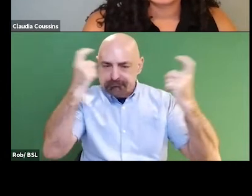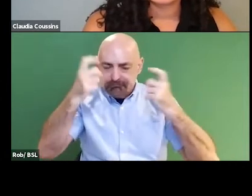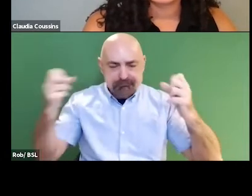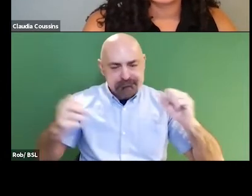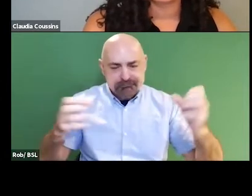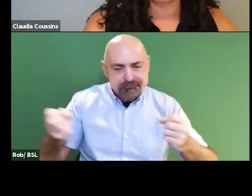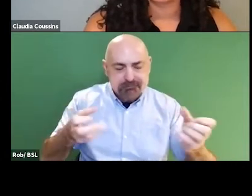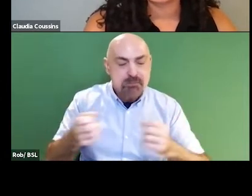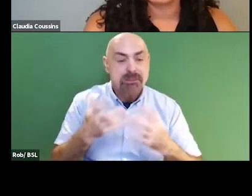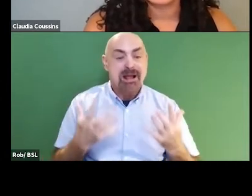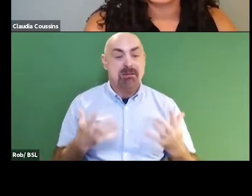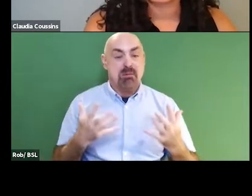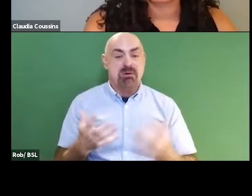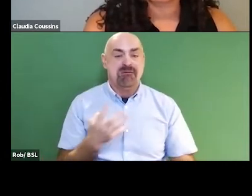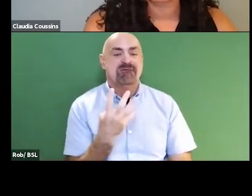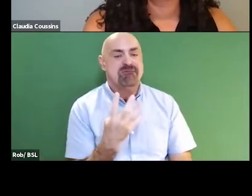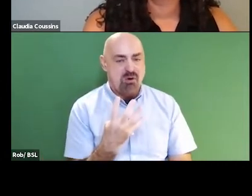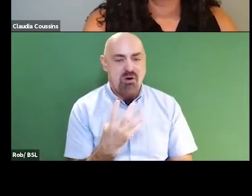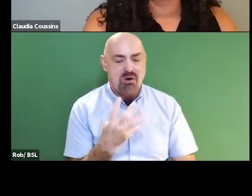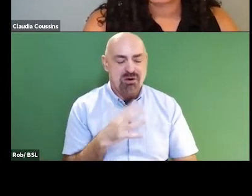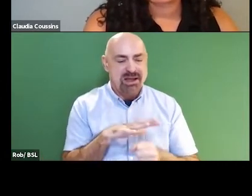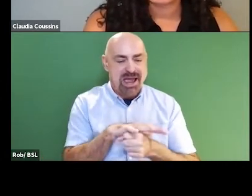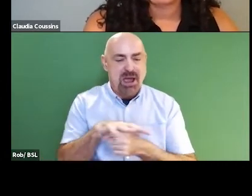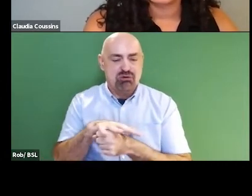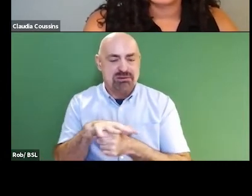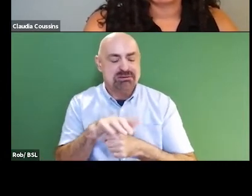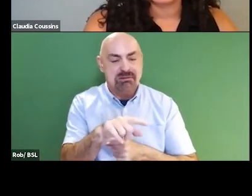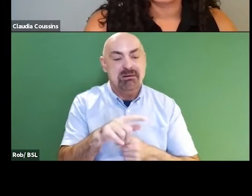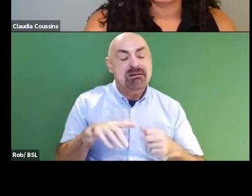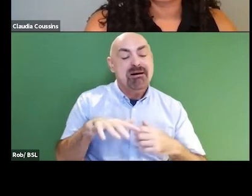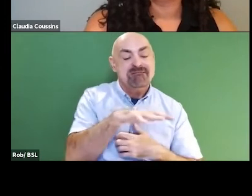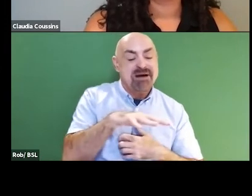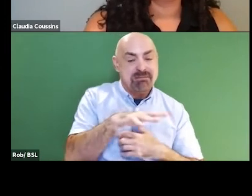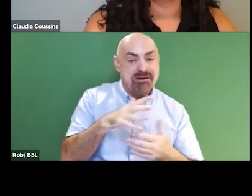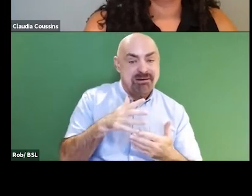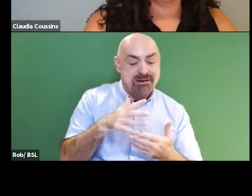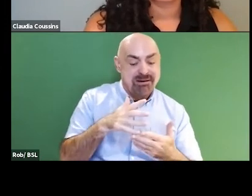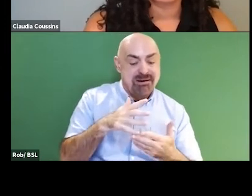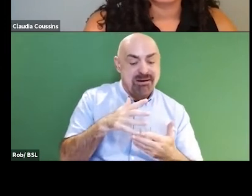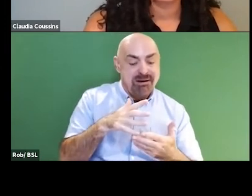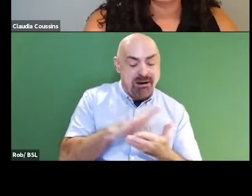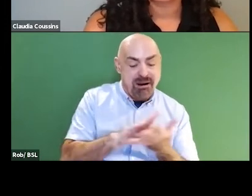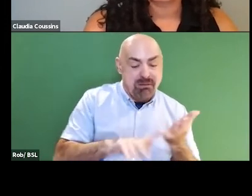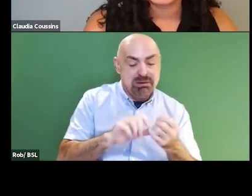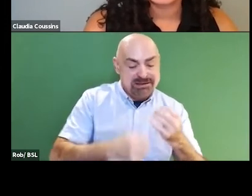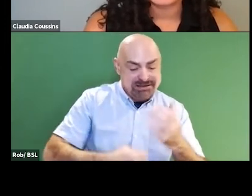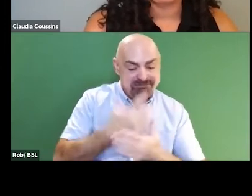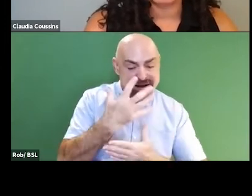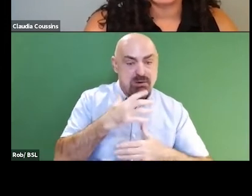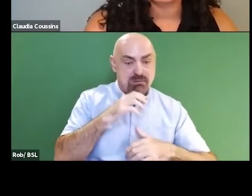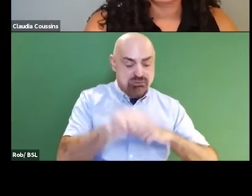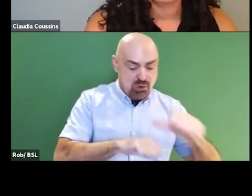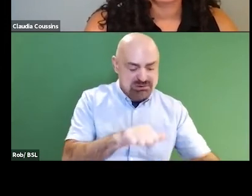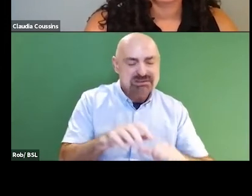toolkit currently consists of 4 areas. The family hub development process, which Ben will talk you through in some more detail